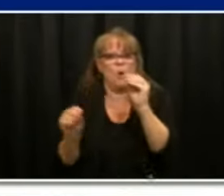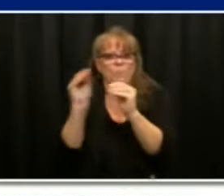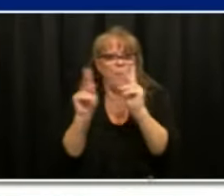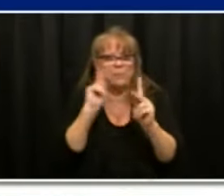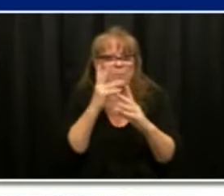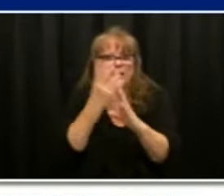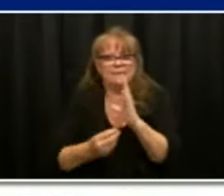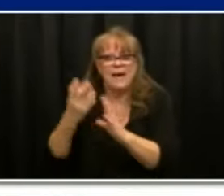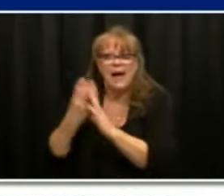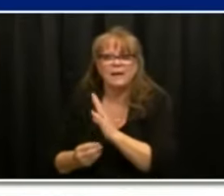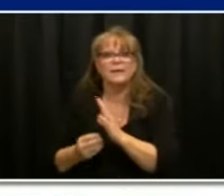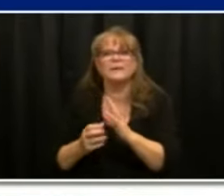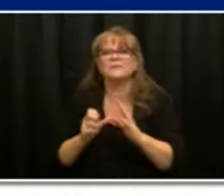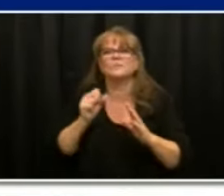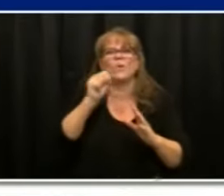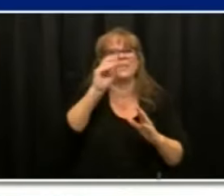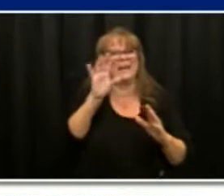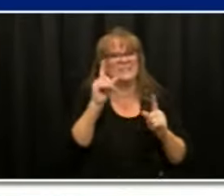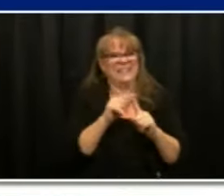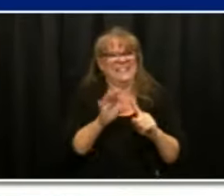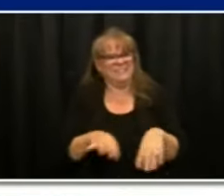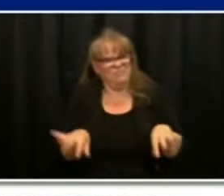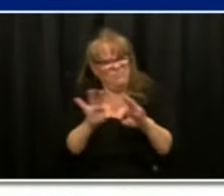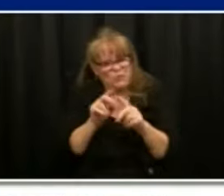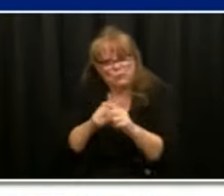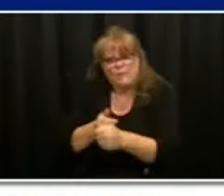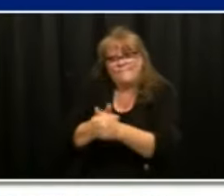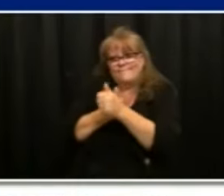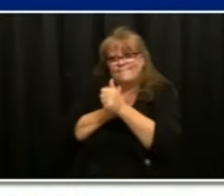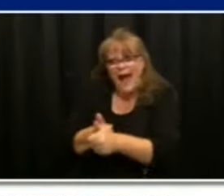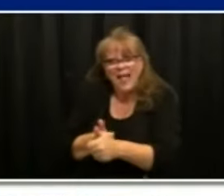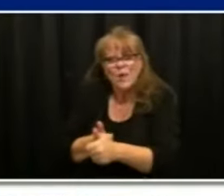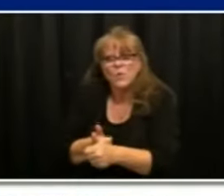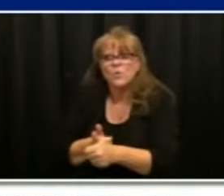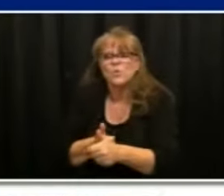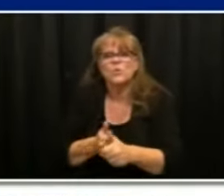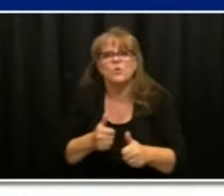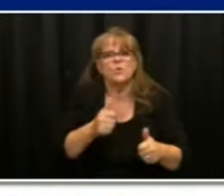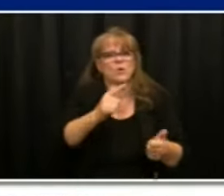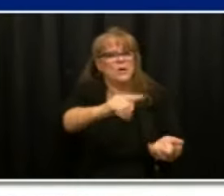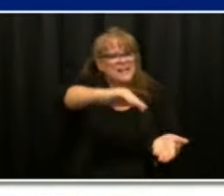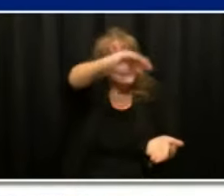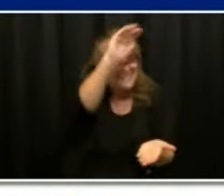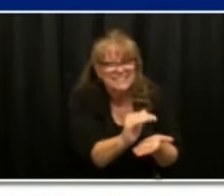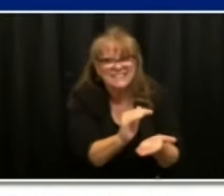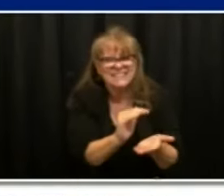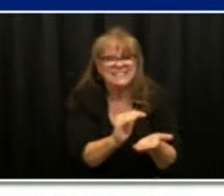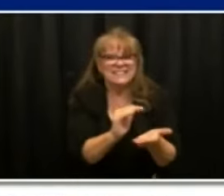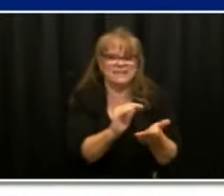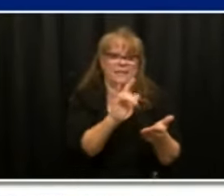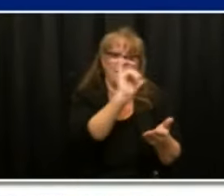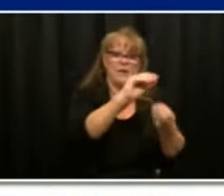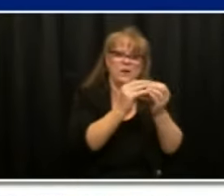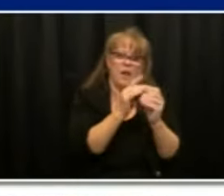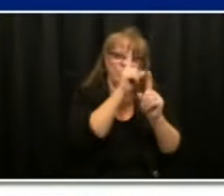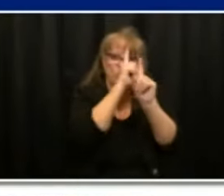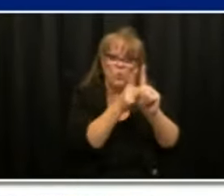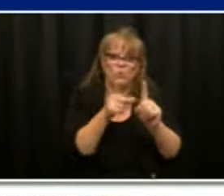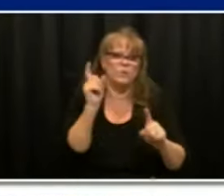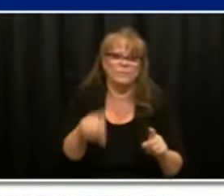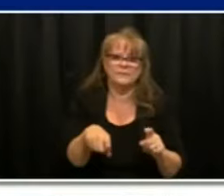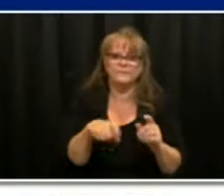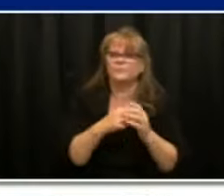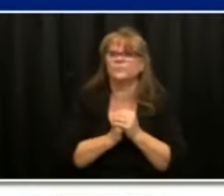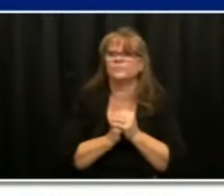state. Now's the time to continue to follow public health guidance, and we need everyone to take an all of the above